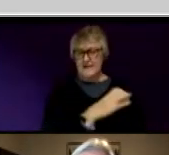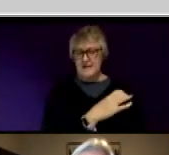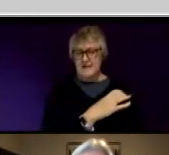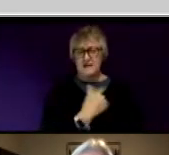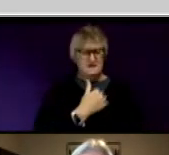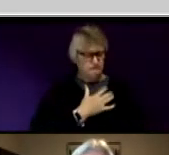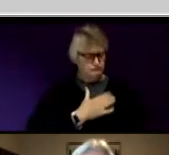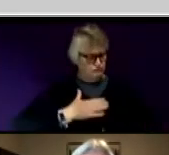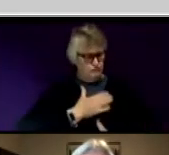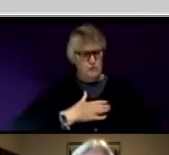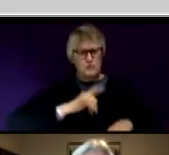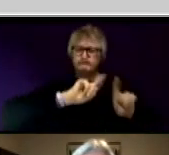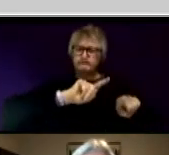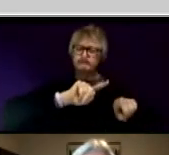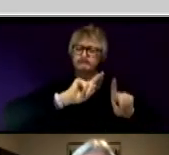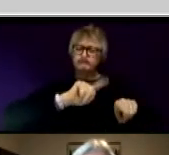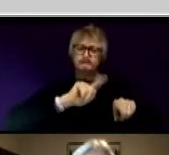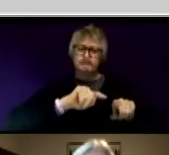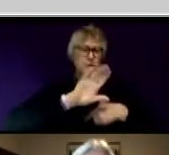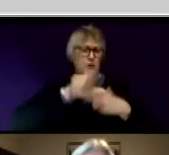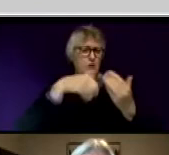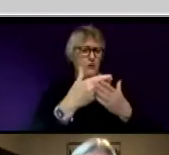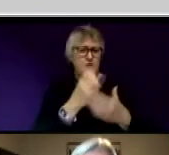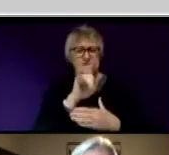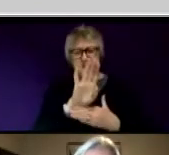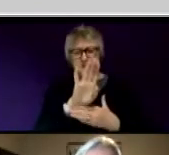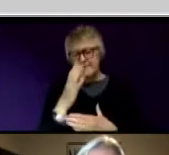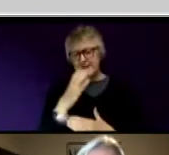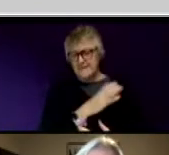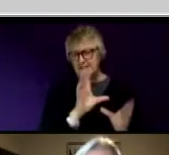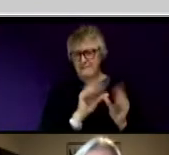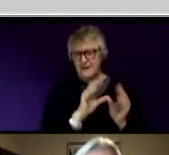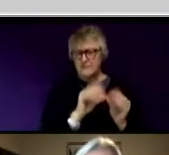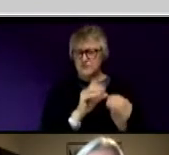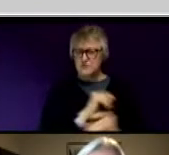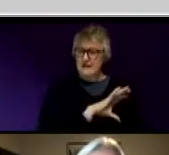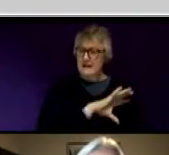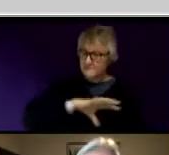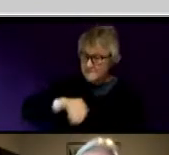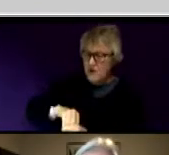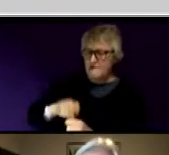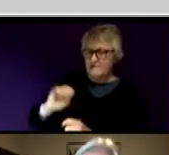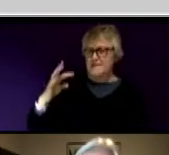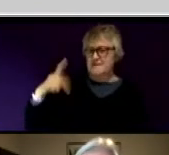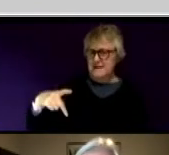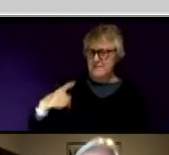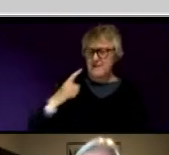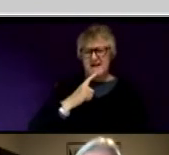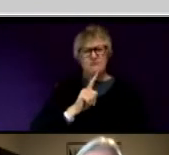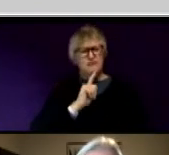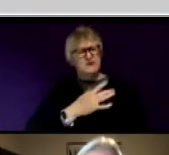of PCCEP as a whole. I'm passionate about all of our topics. Thank you.